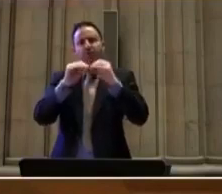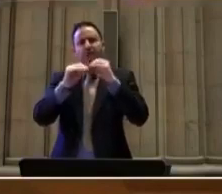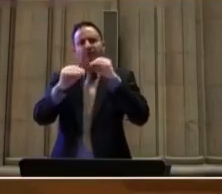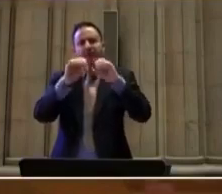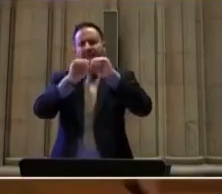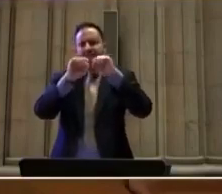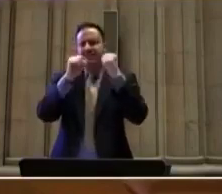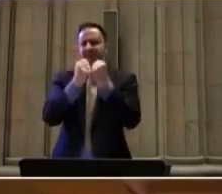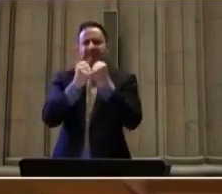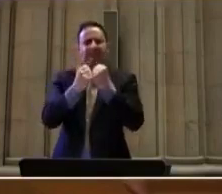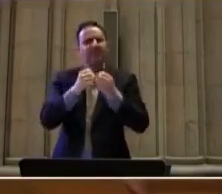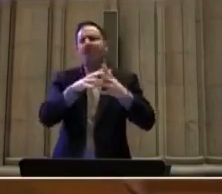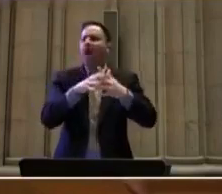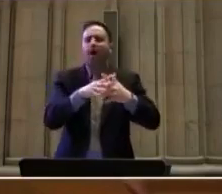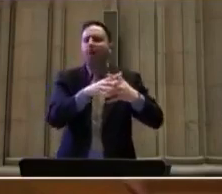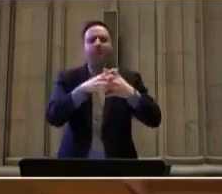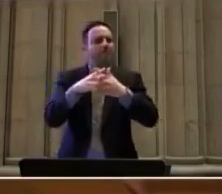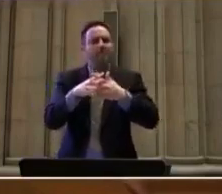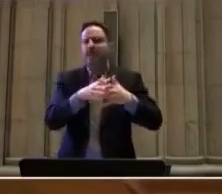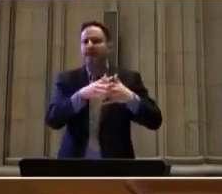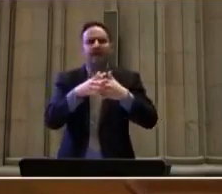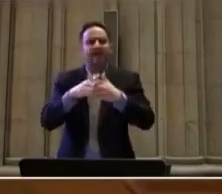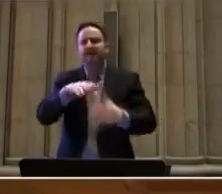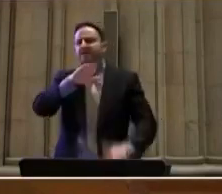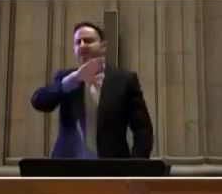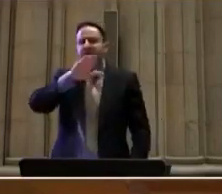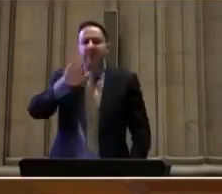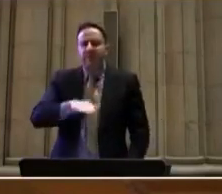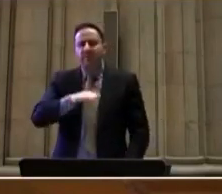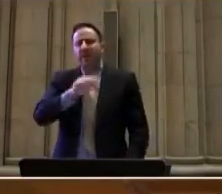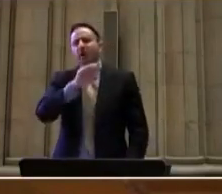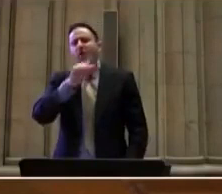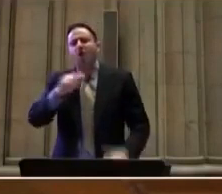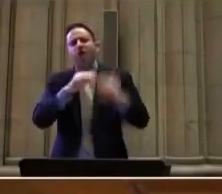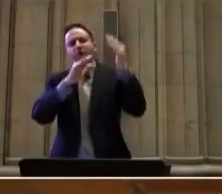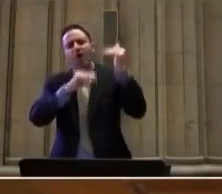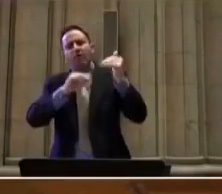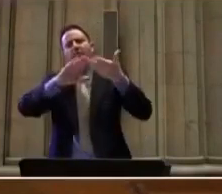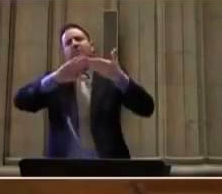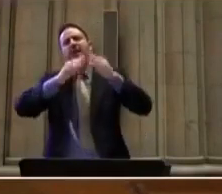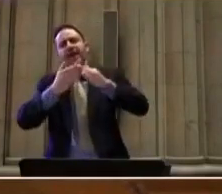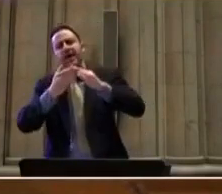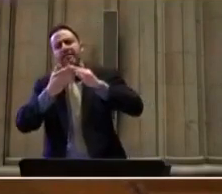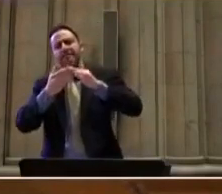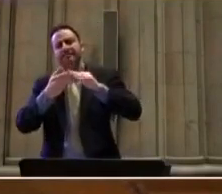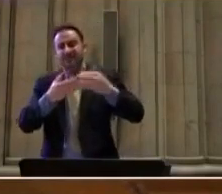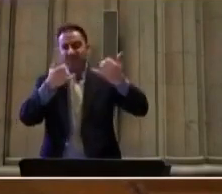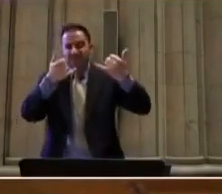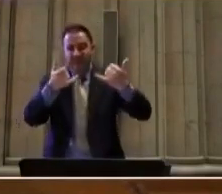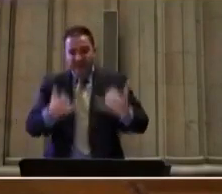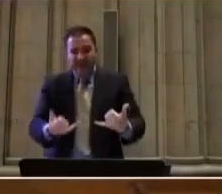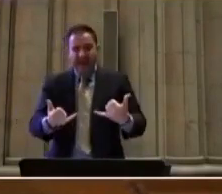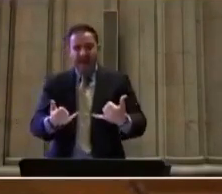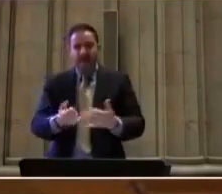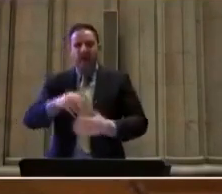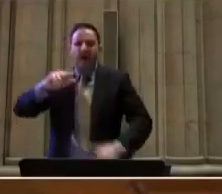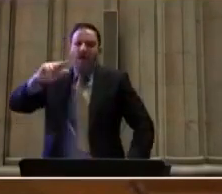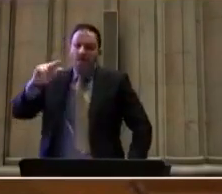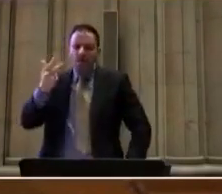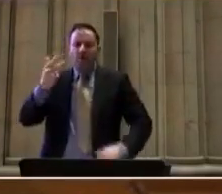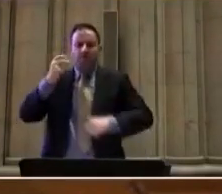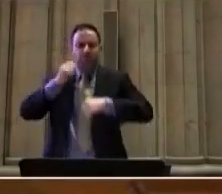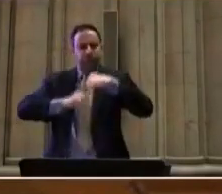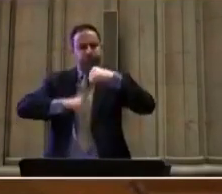No, America has never yet been all that she has hoped to be, but right here and right now, a third reconstruction